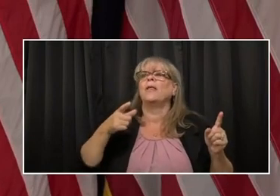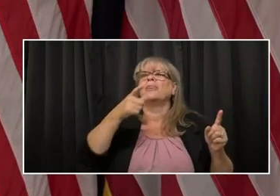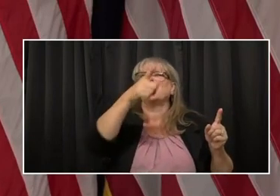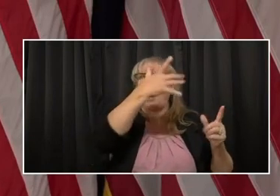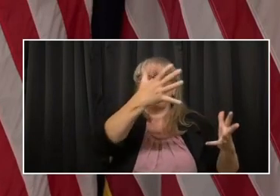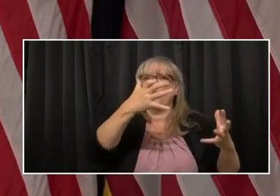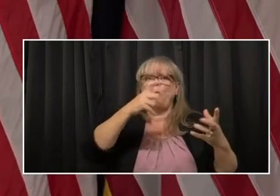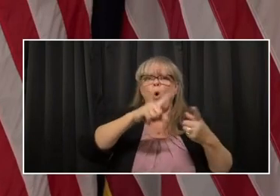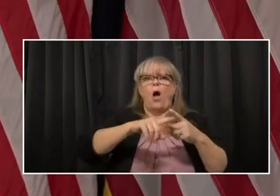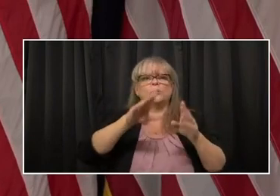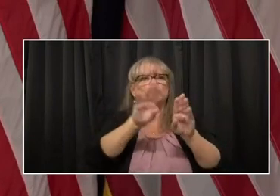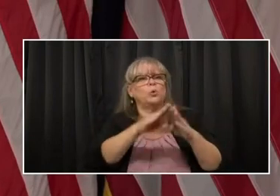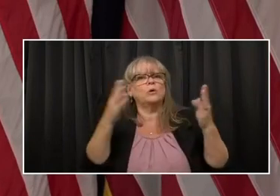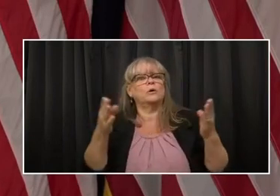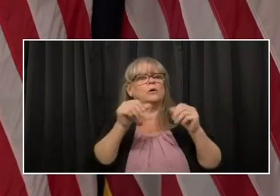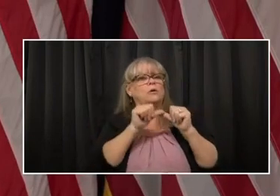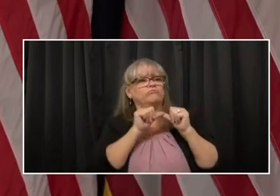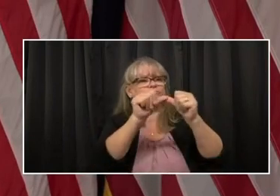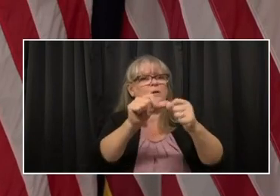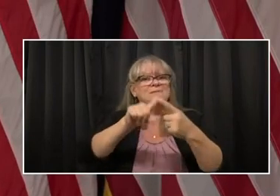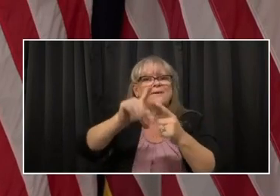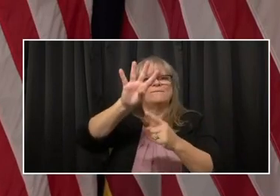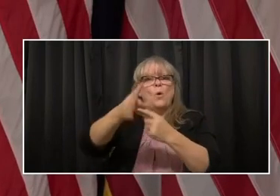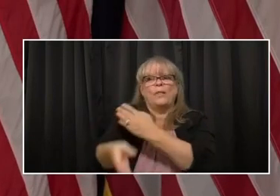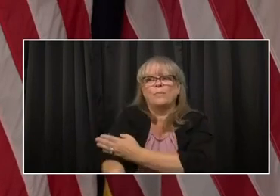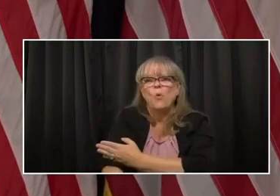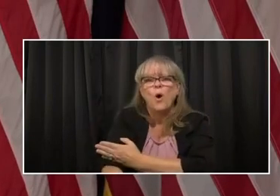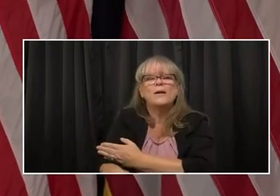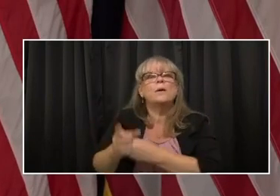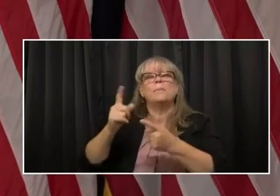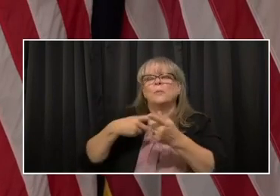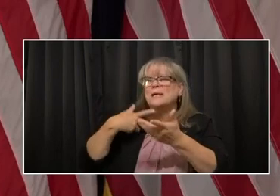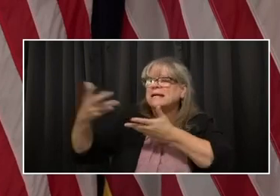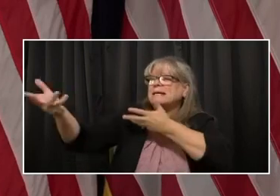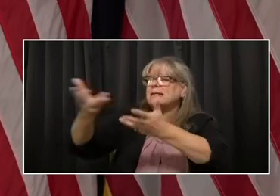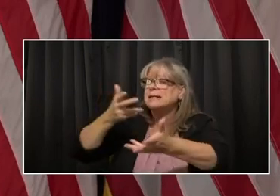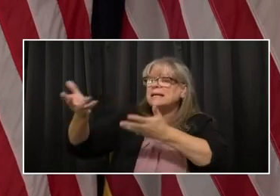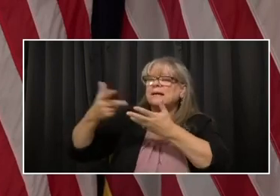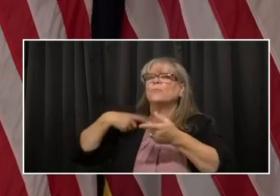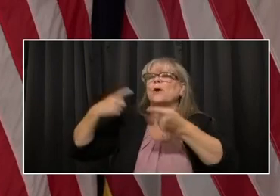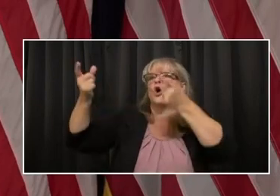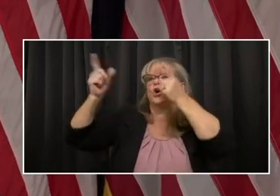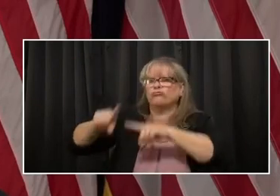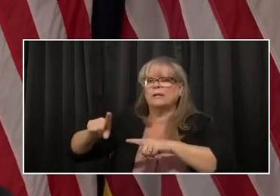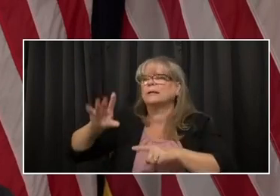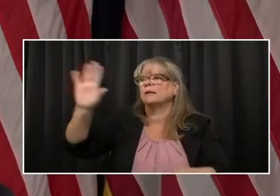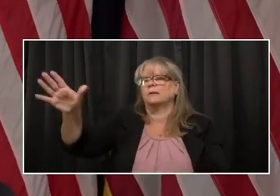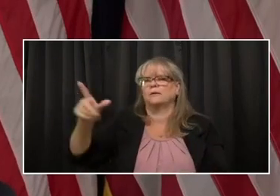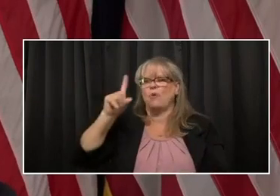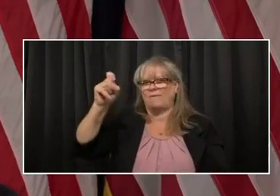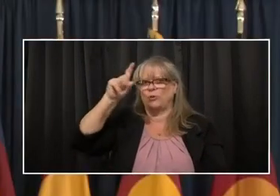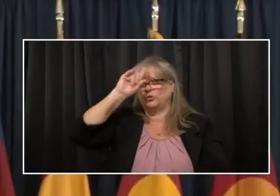done legislatively. But yeah, I agree that these are outrageous steps that are being taken.